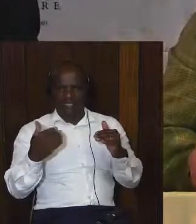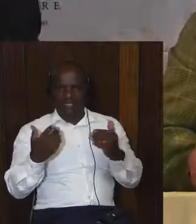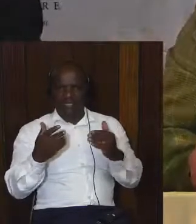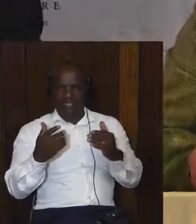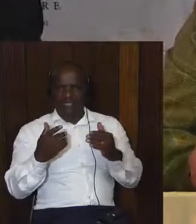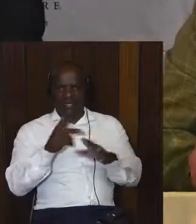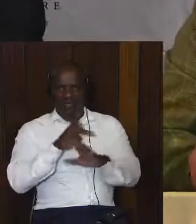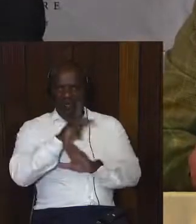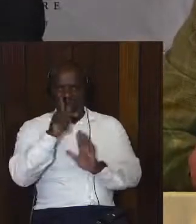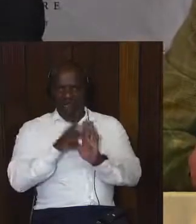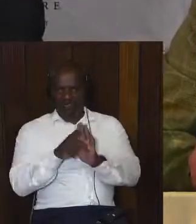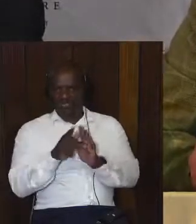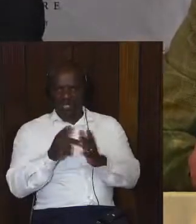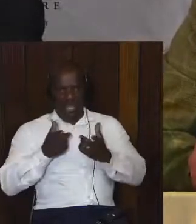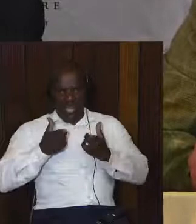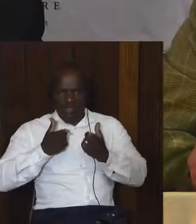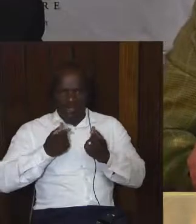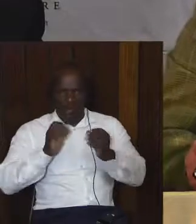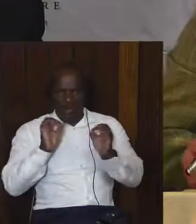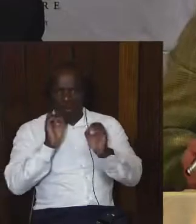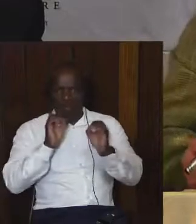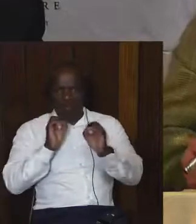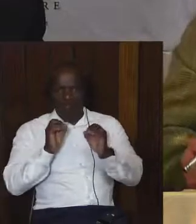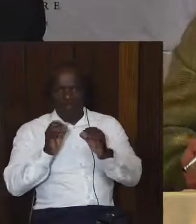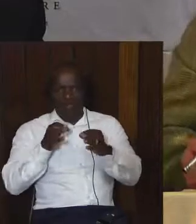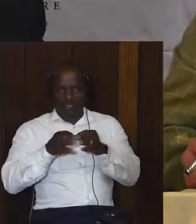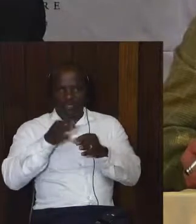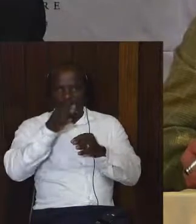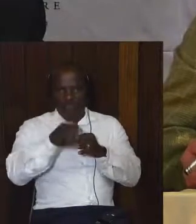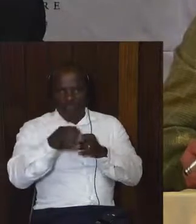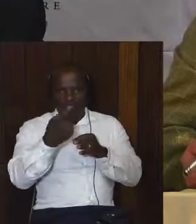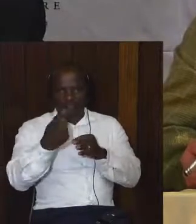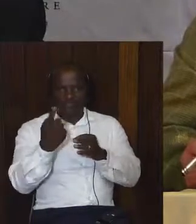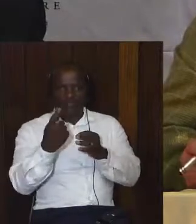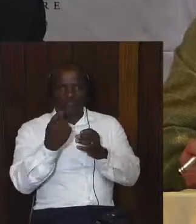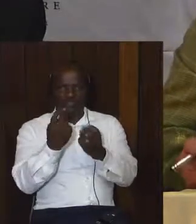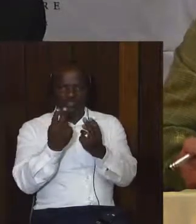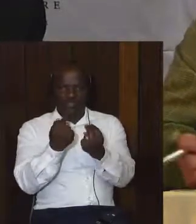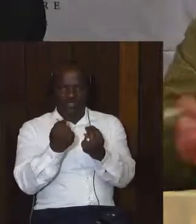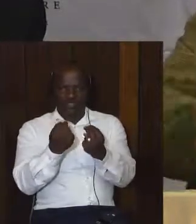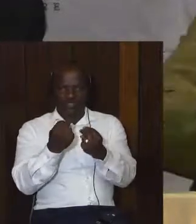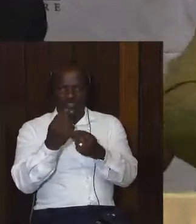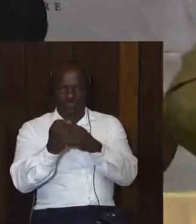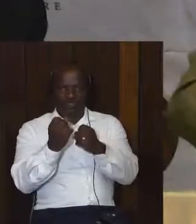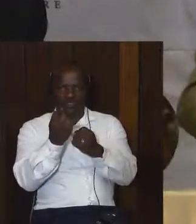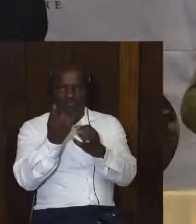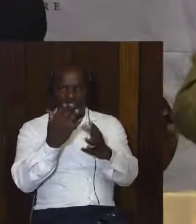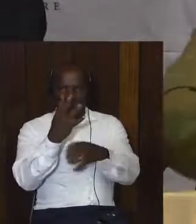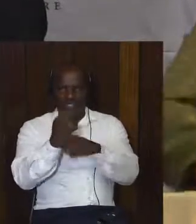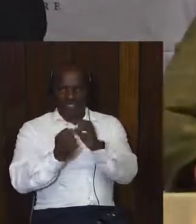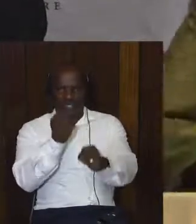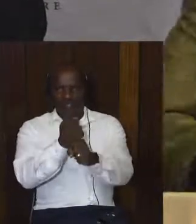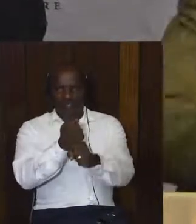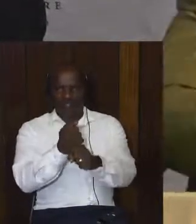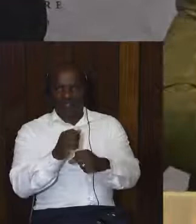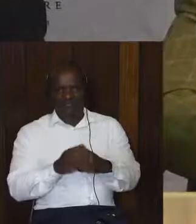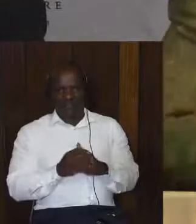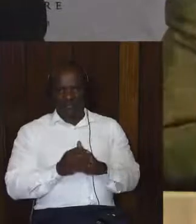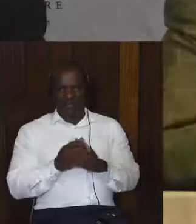done, that was now rescheduled for the new financial year? Just also give us an indication why that happened. Thank you.